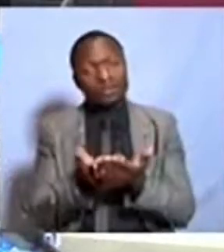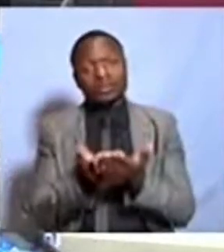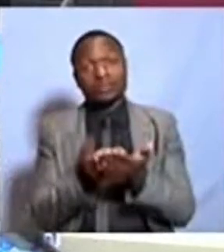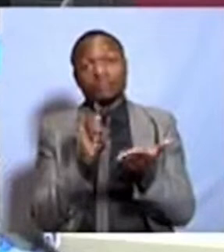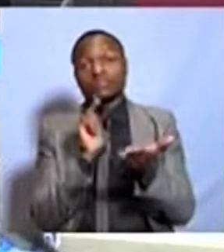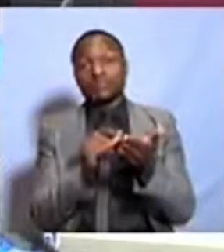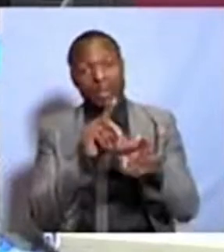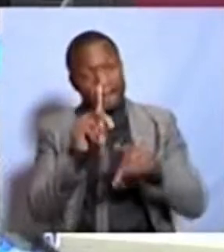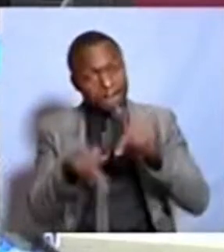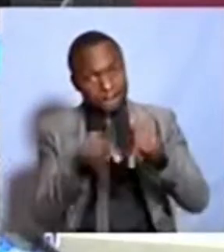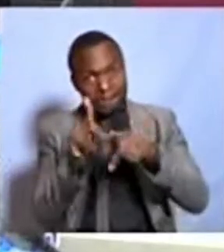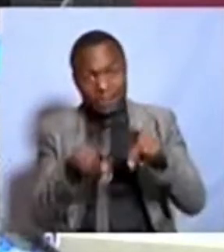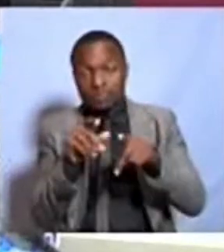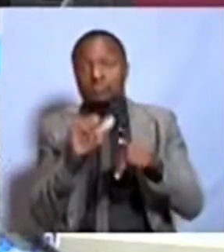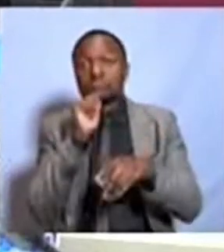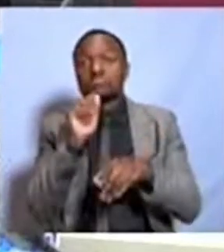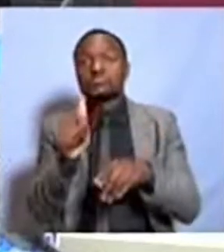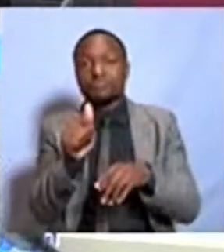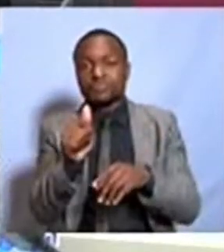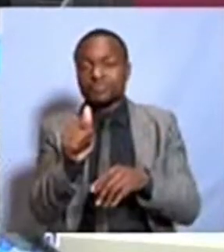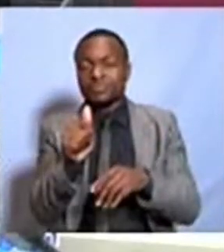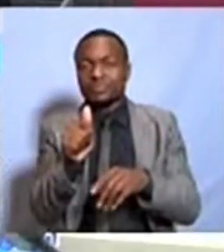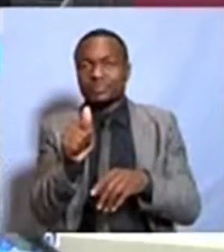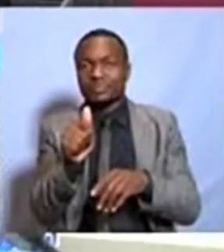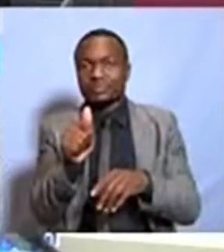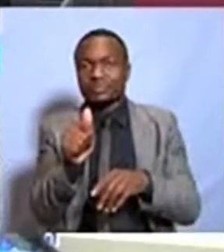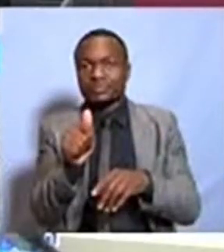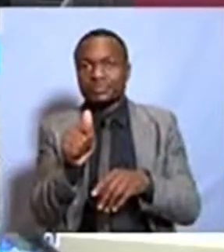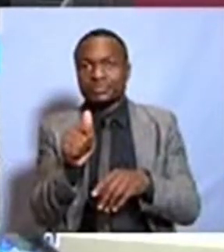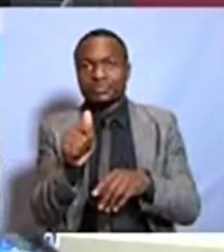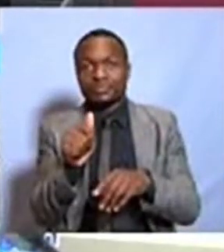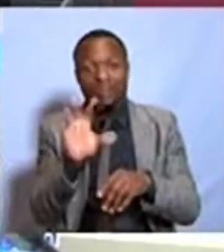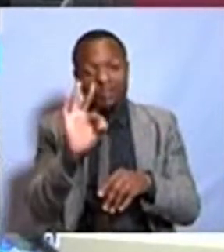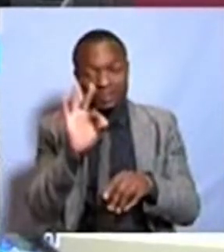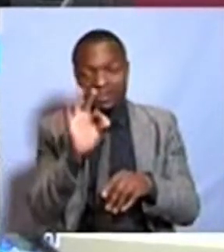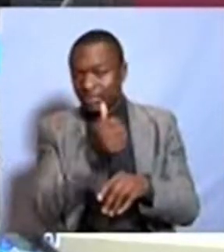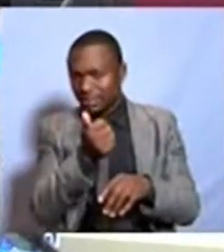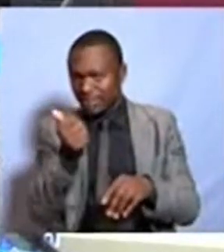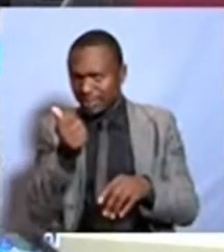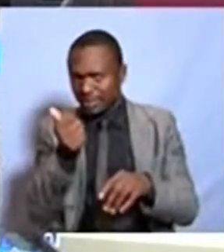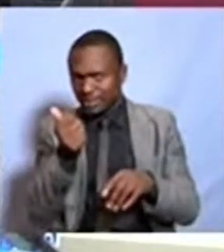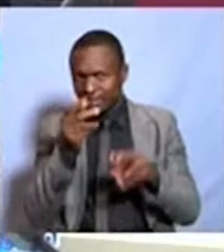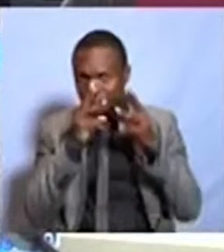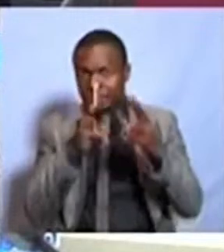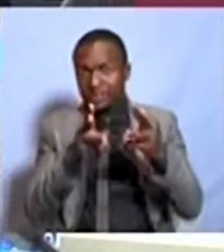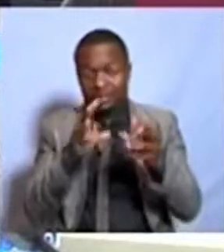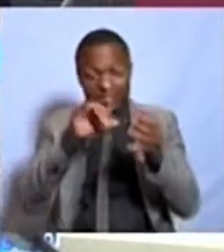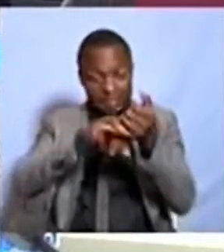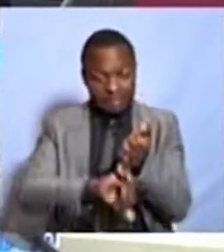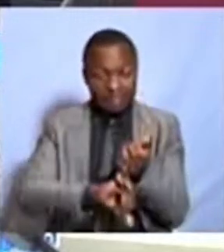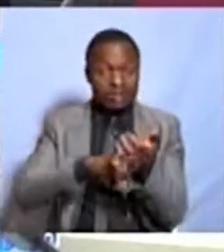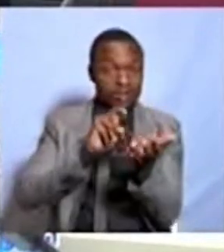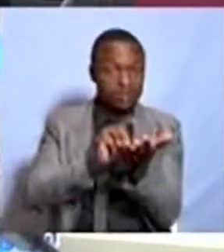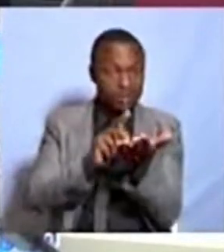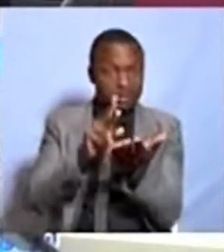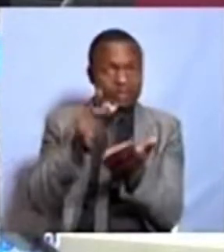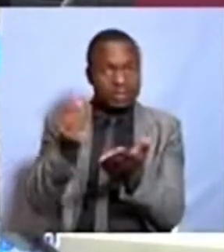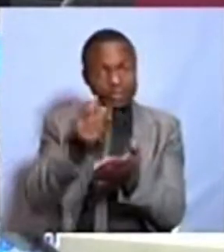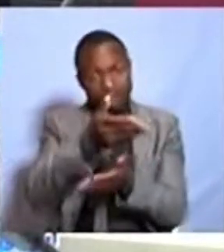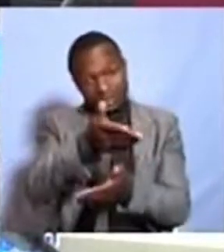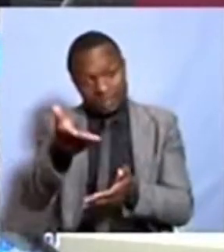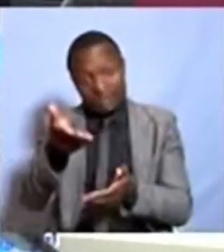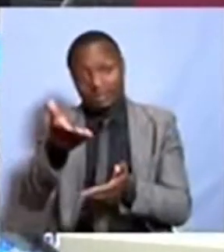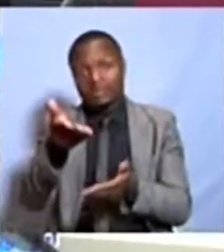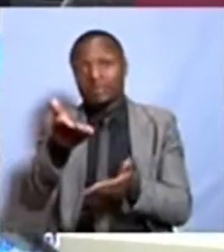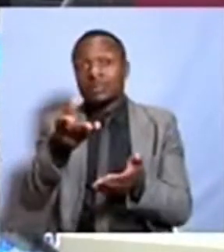these people are not coming alive to other options, the social cash transfer is there for food. So we have come up